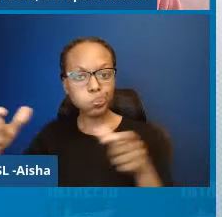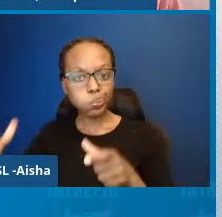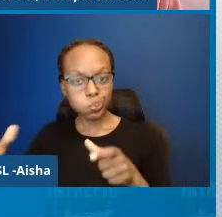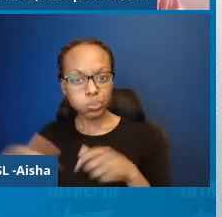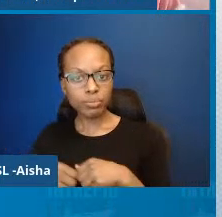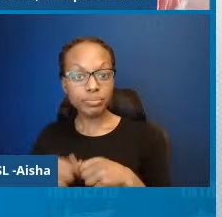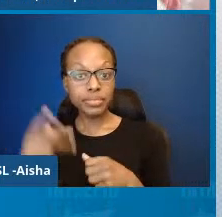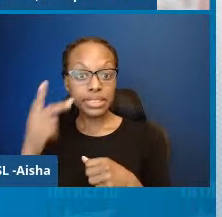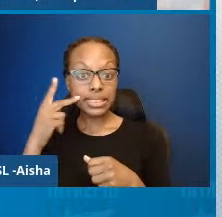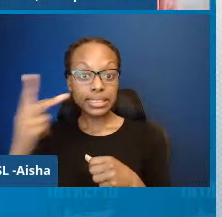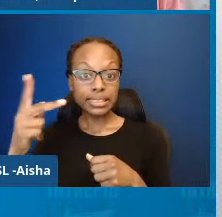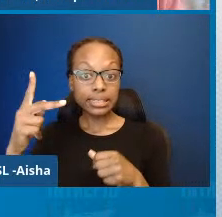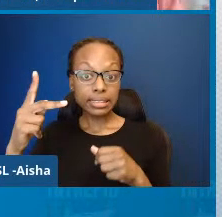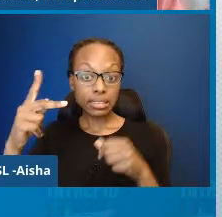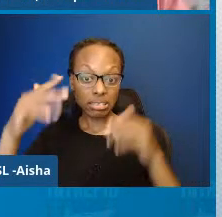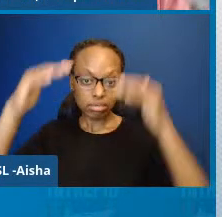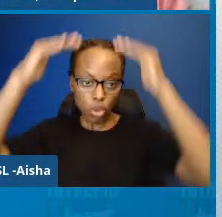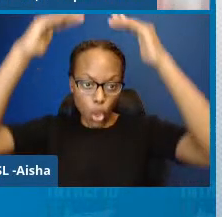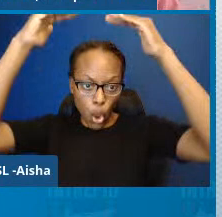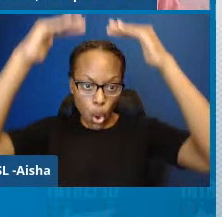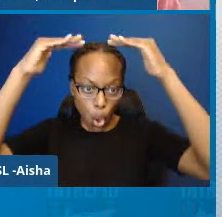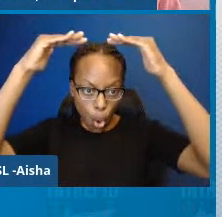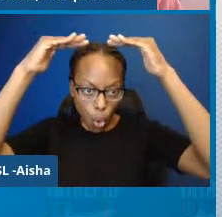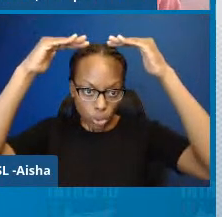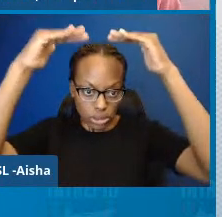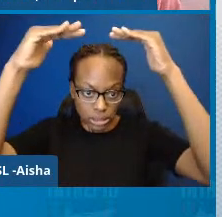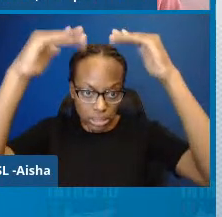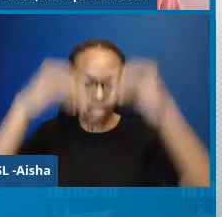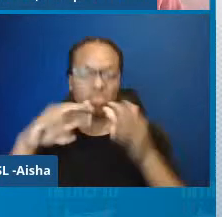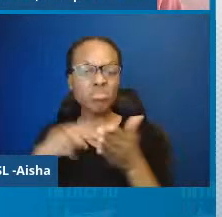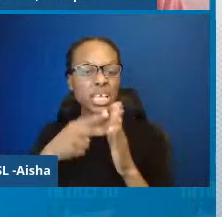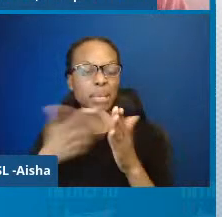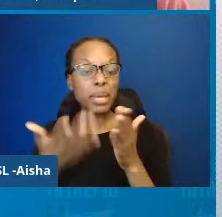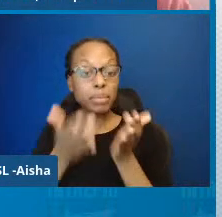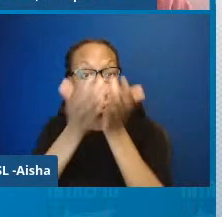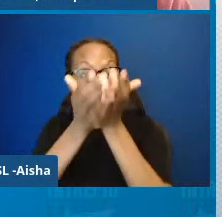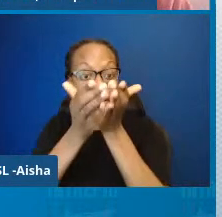low ceiling, so maybe it's on a lower part of the ship.